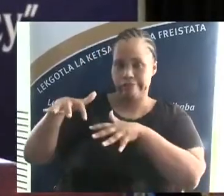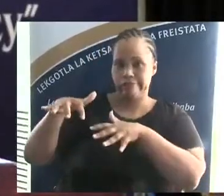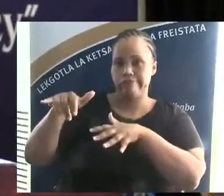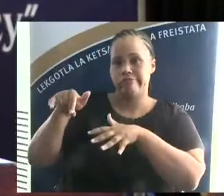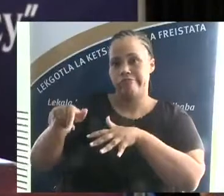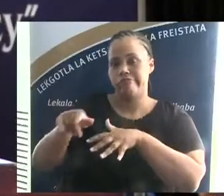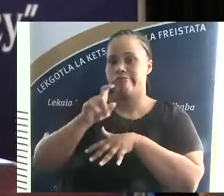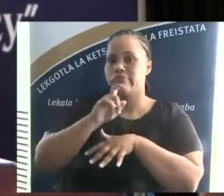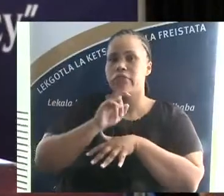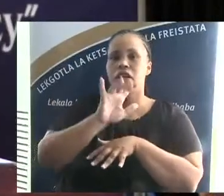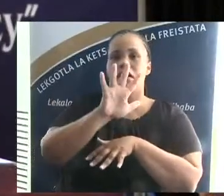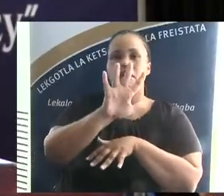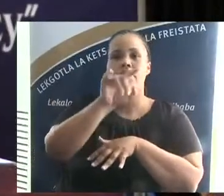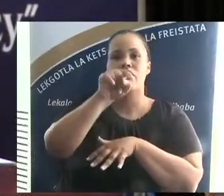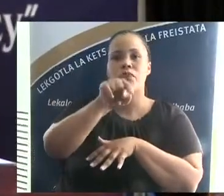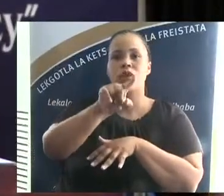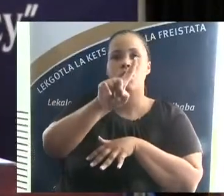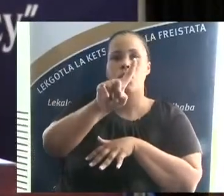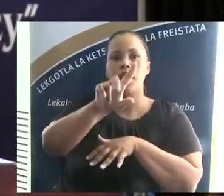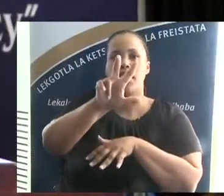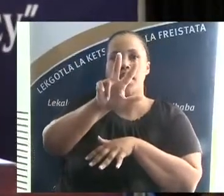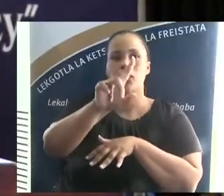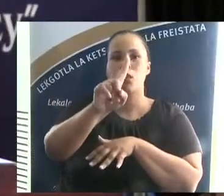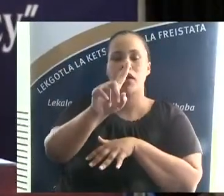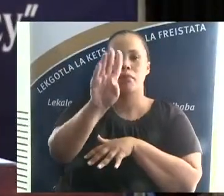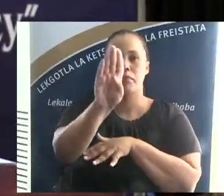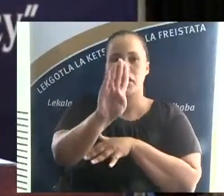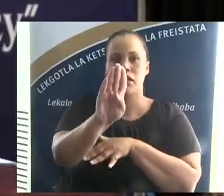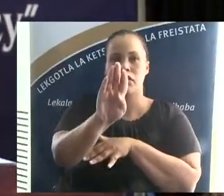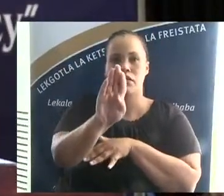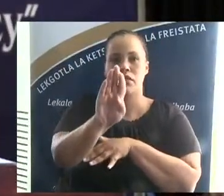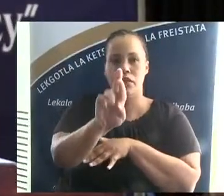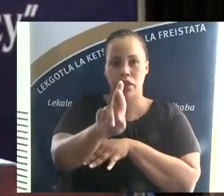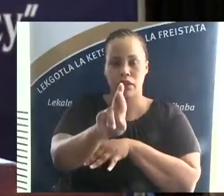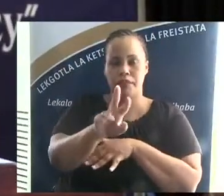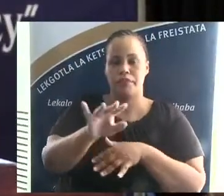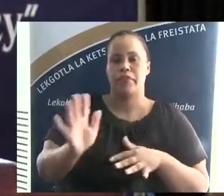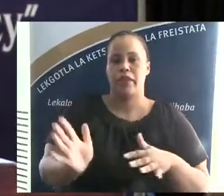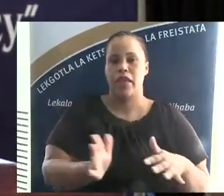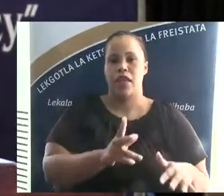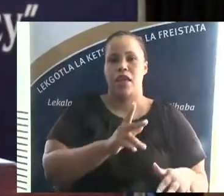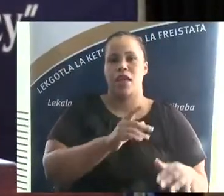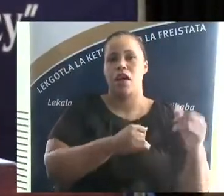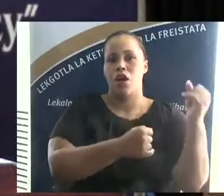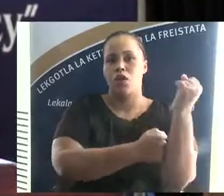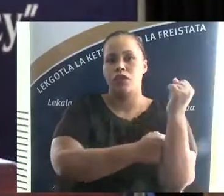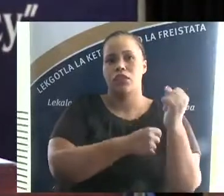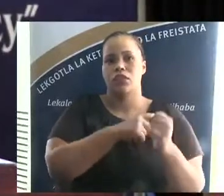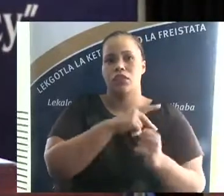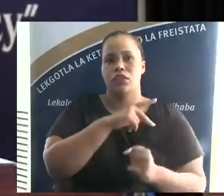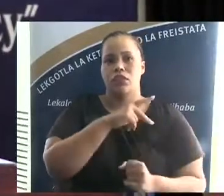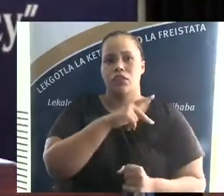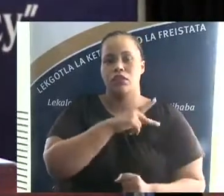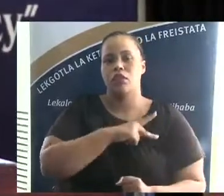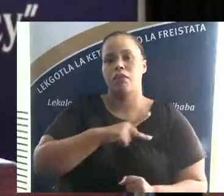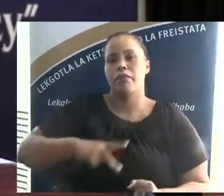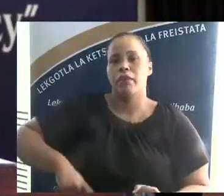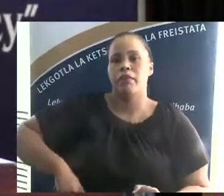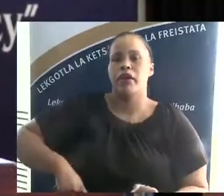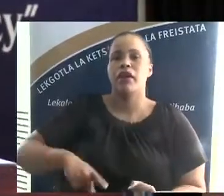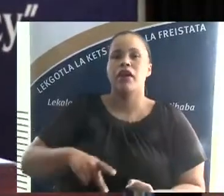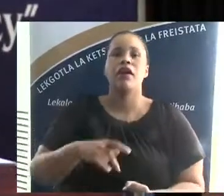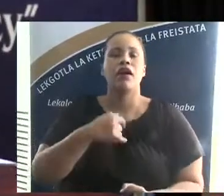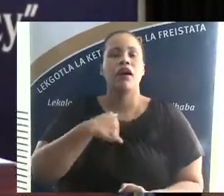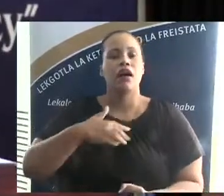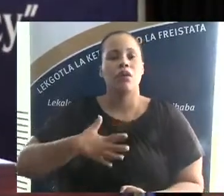an amount of 5.181 billion. The Office of the Premier, Honourable Speaker, I'd like to congratulate